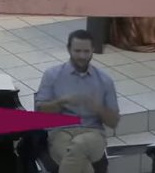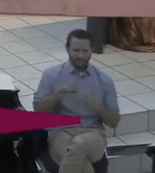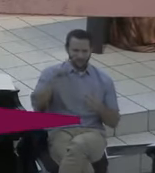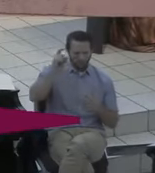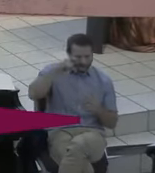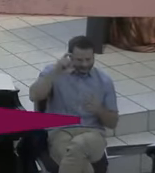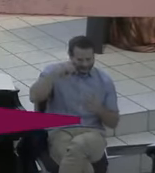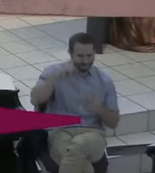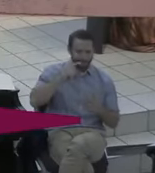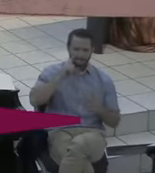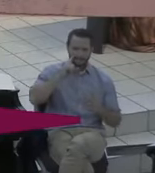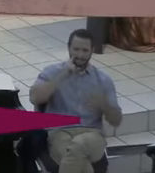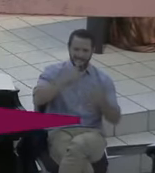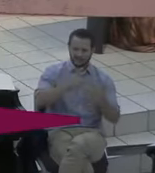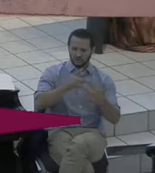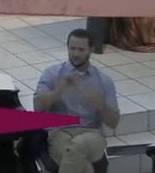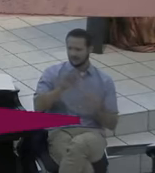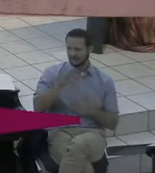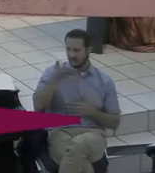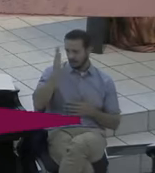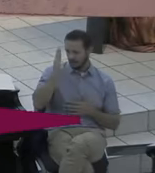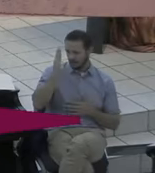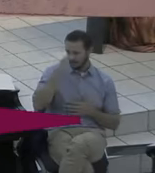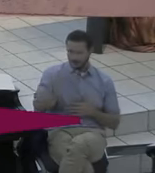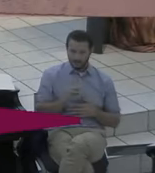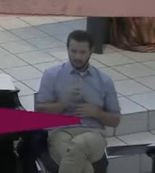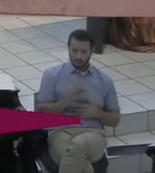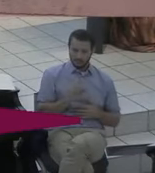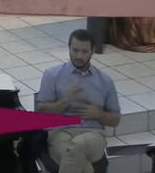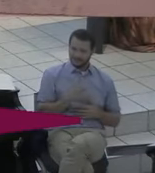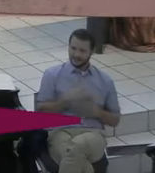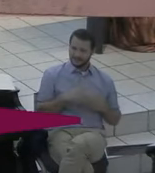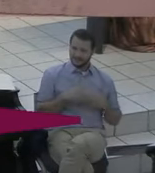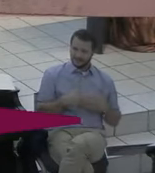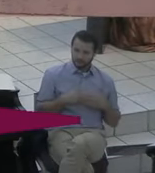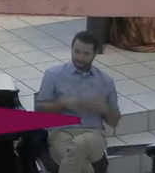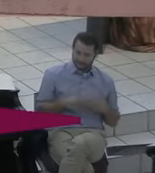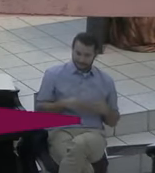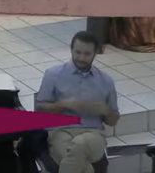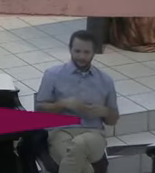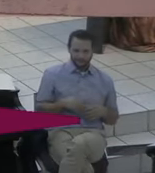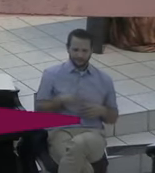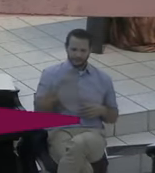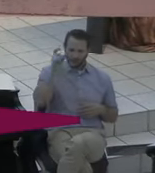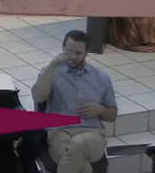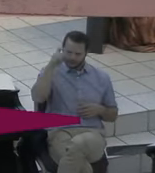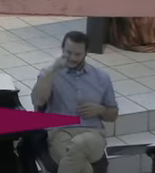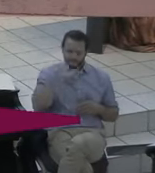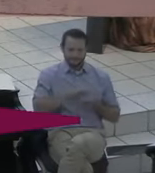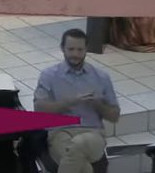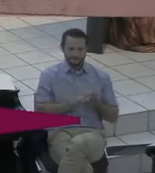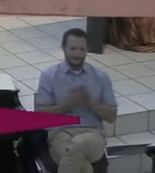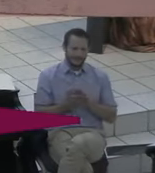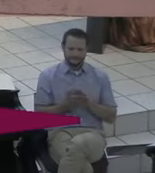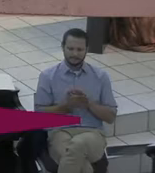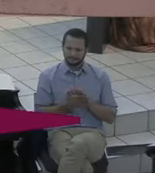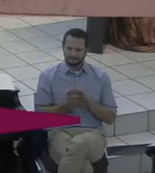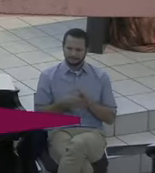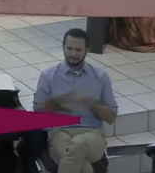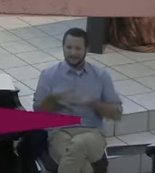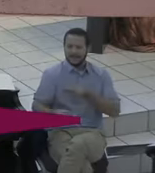of God. Moses' leadership, his wisdom, became